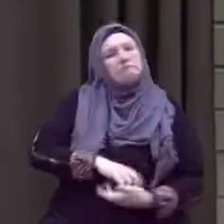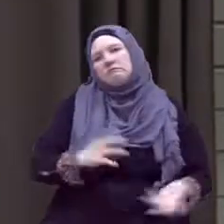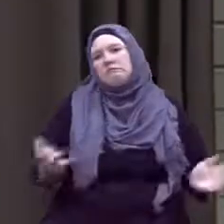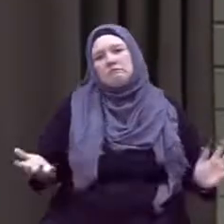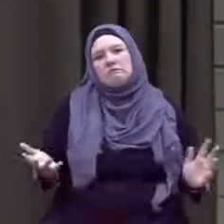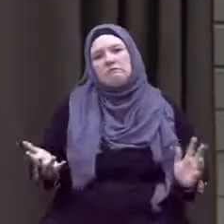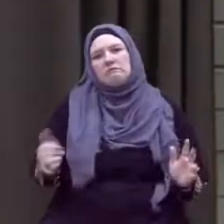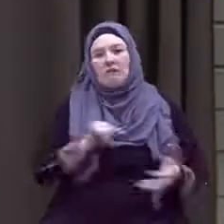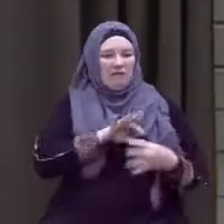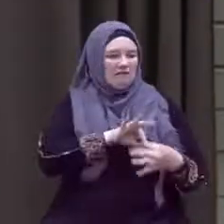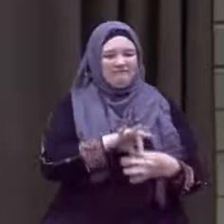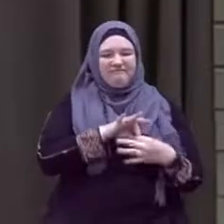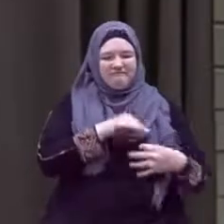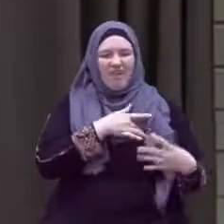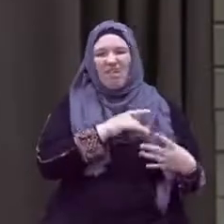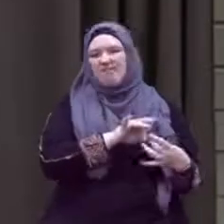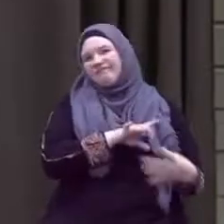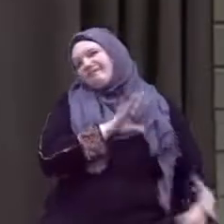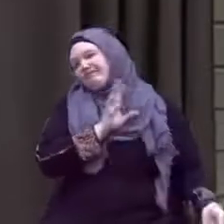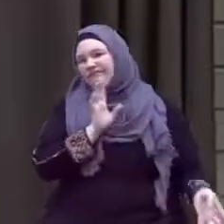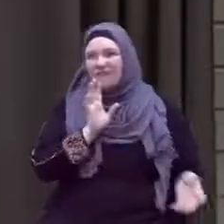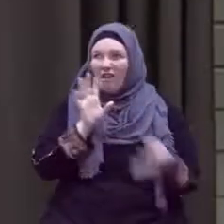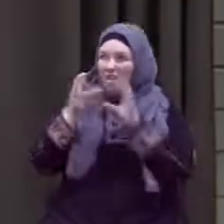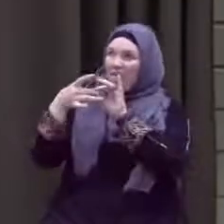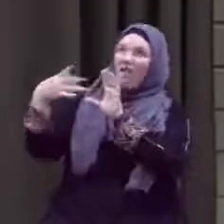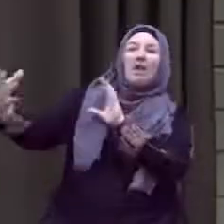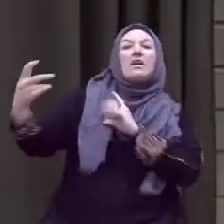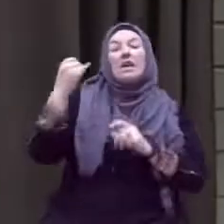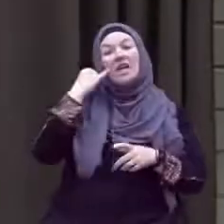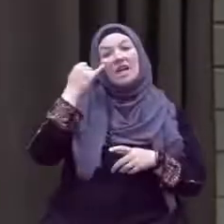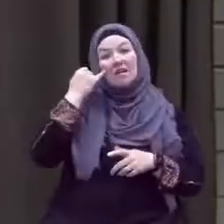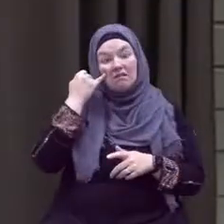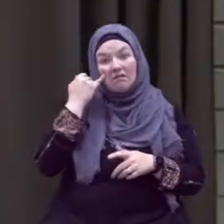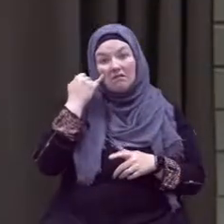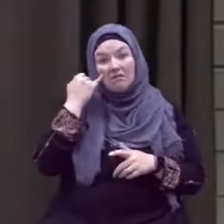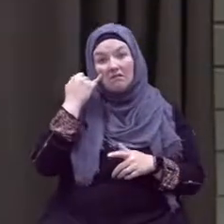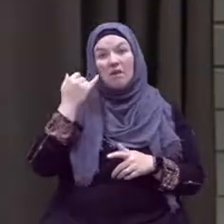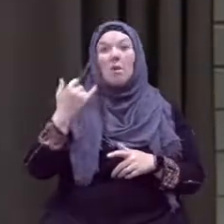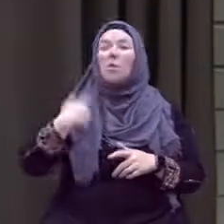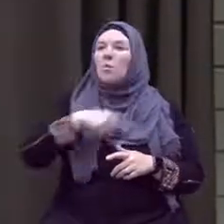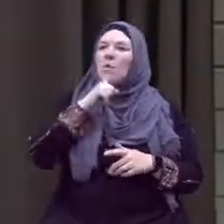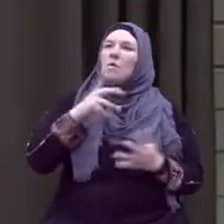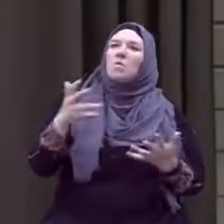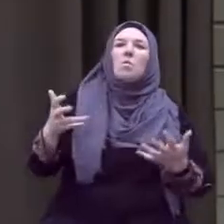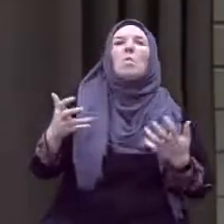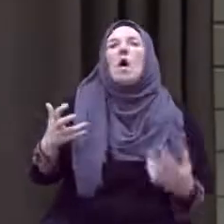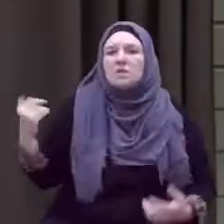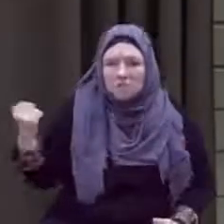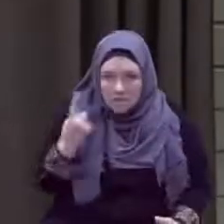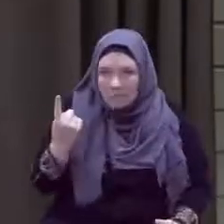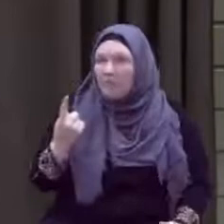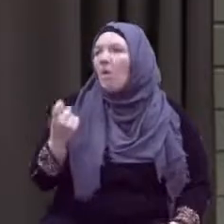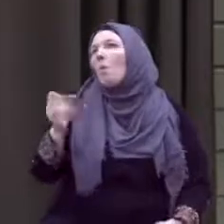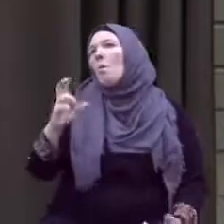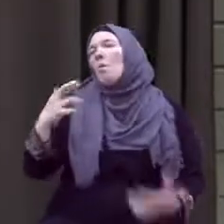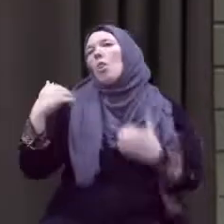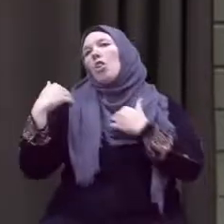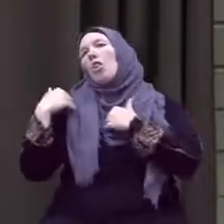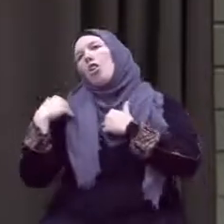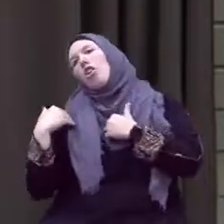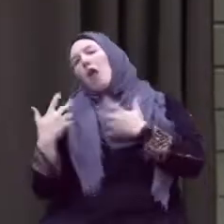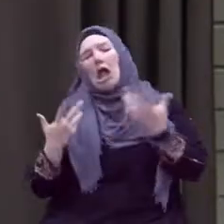completely shattered. We only come back to Allah when we are way down in the